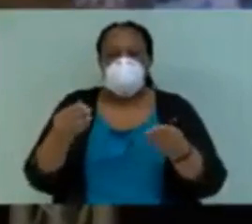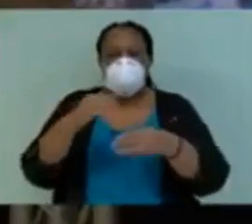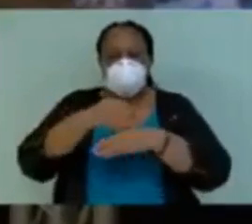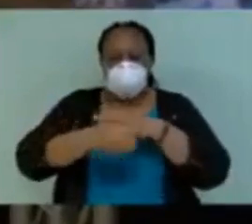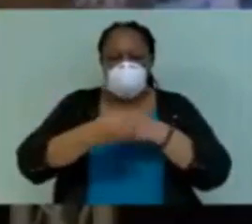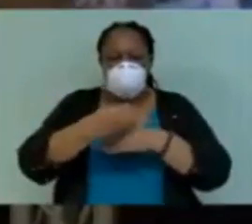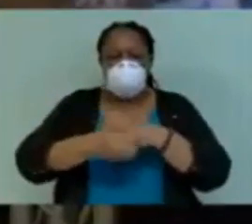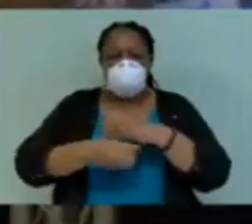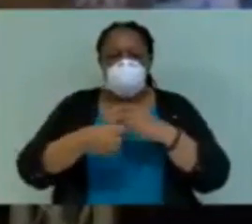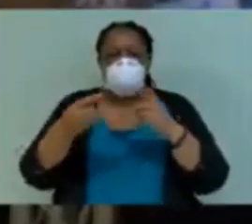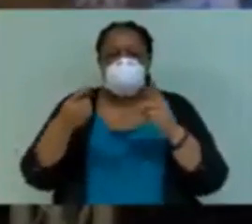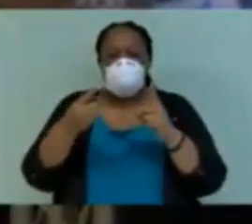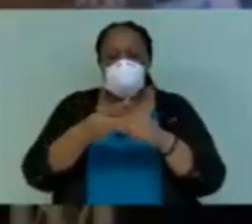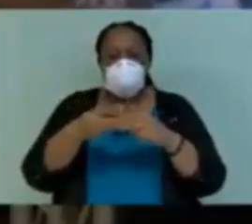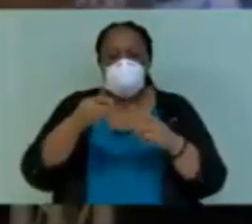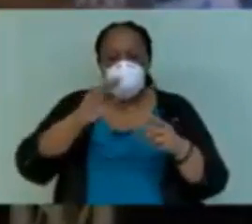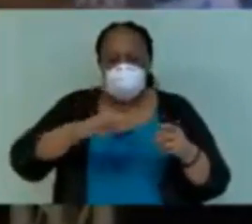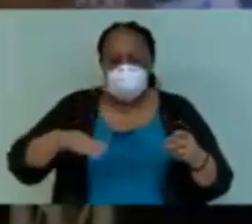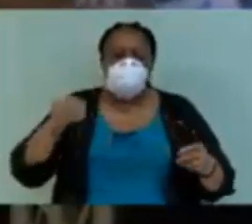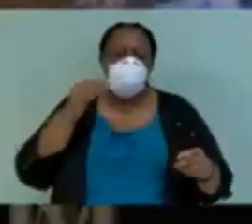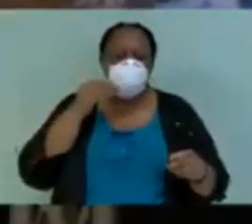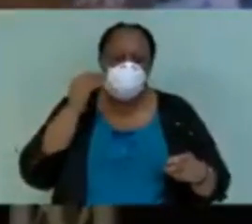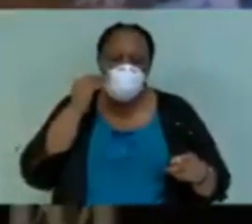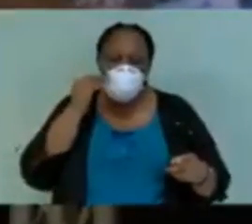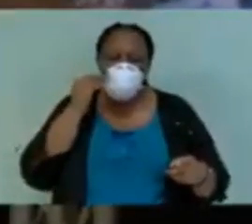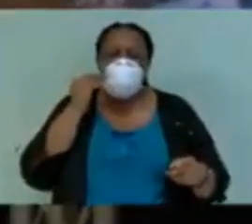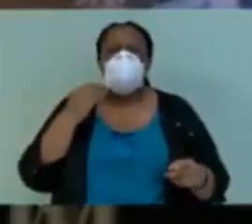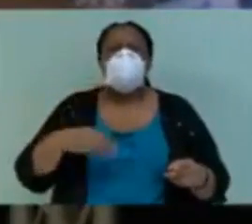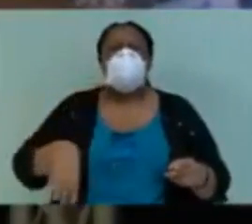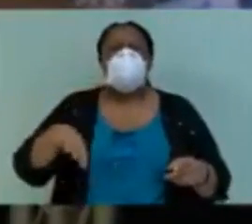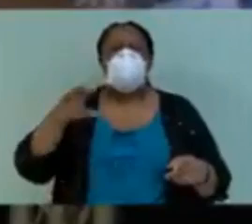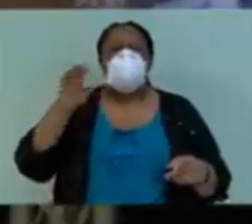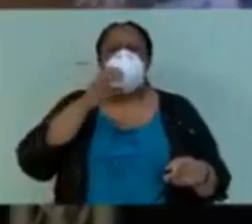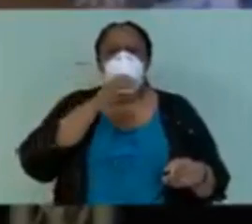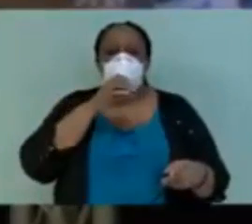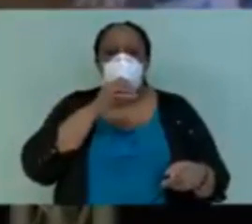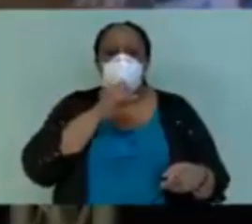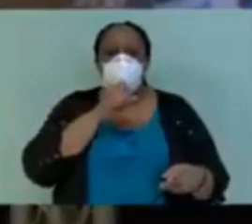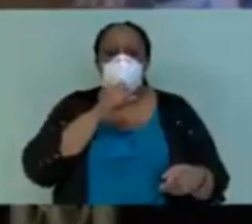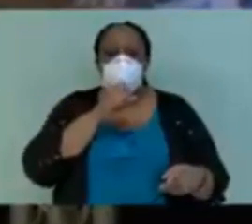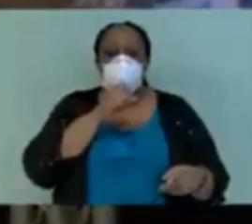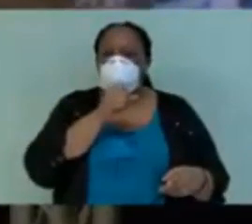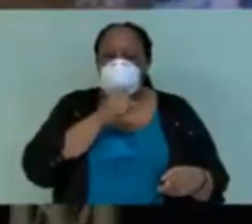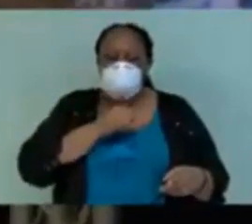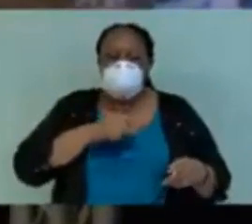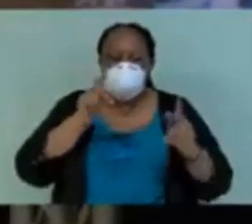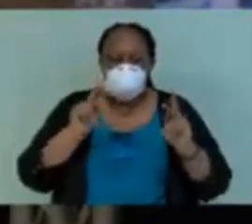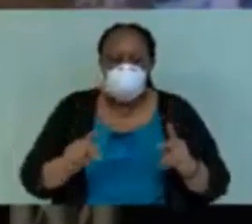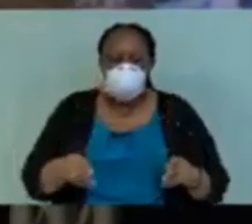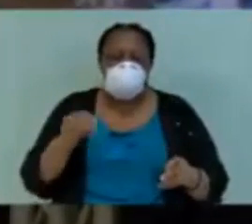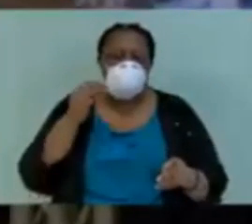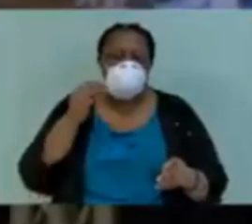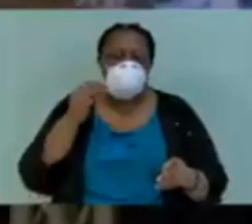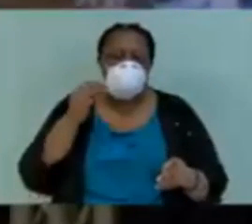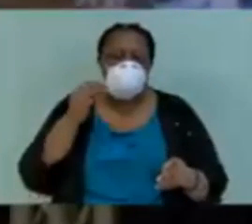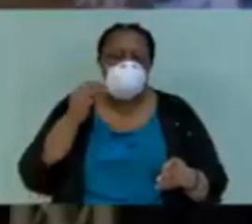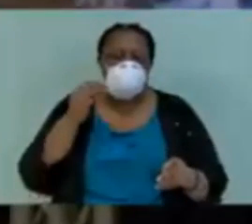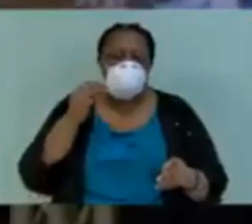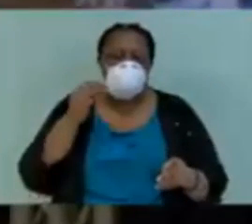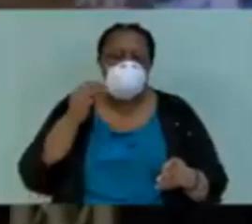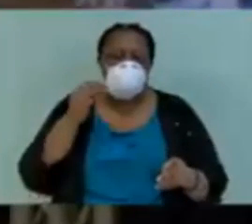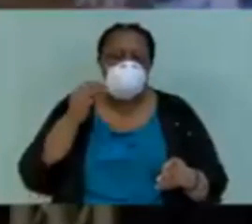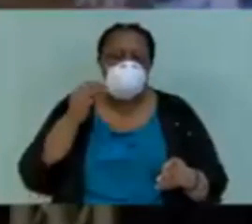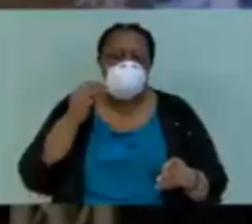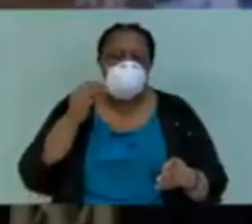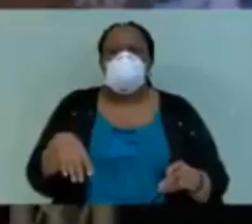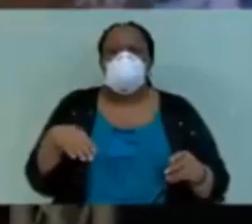much. We also thank Faith's Bakery for the donation of bread and pastries to the vulnerable persons within the